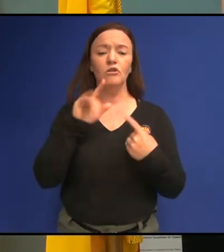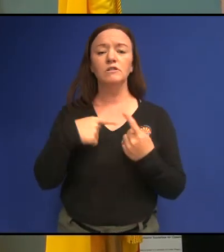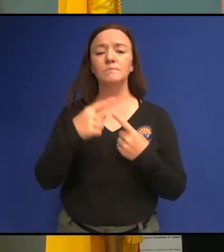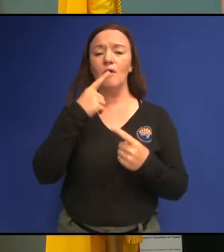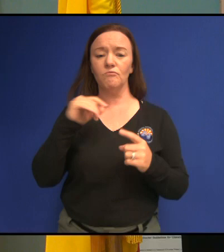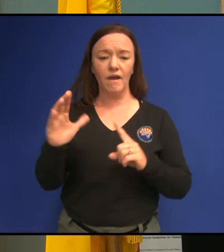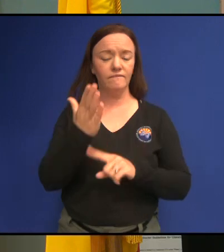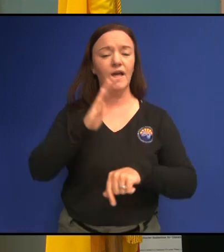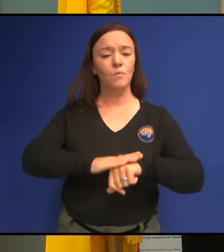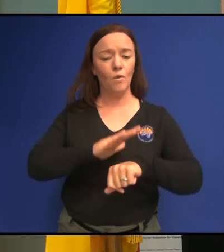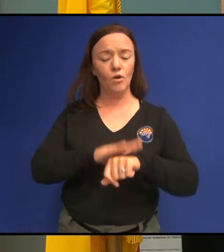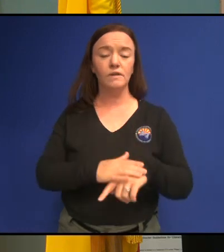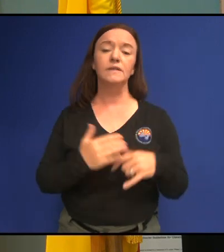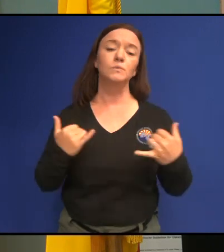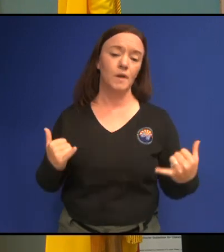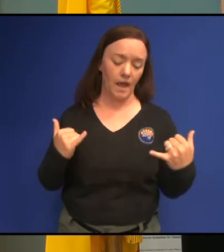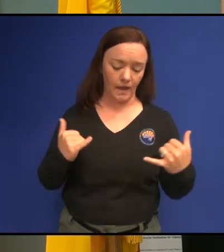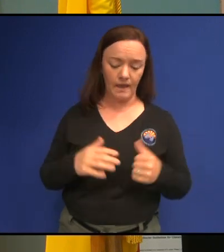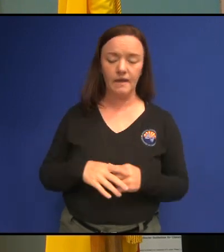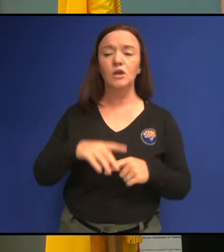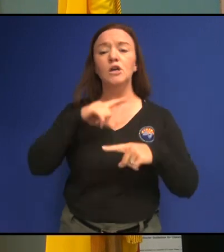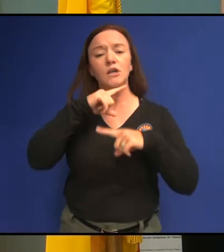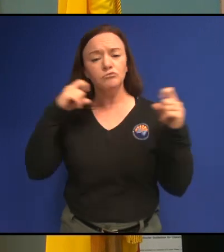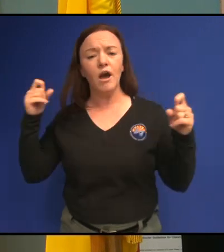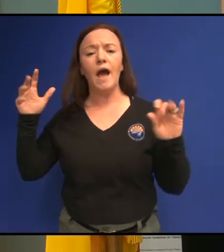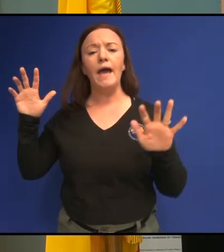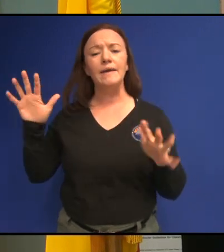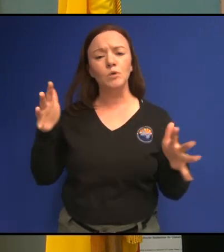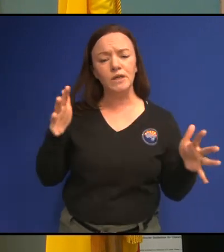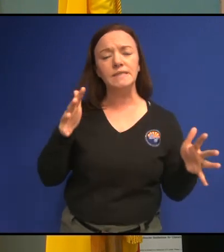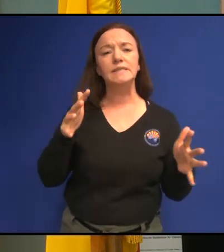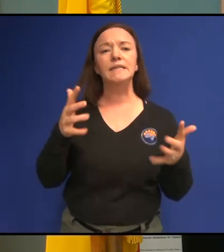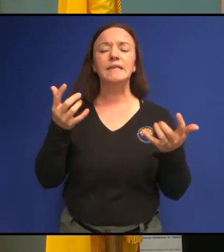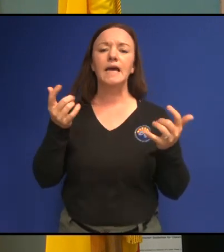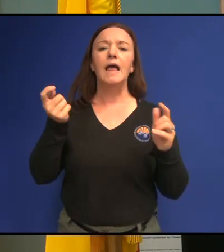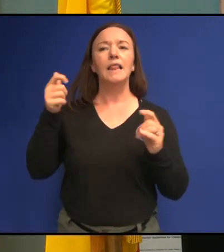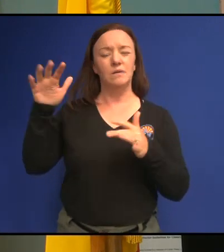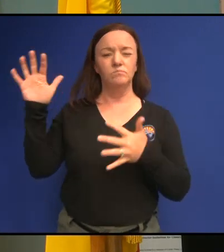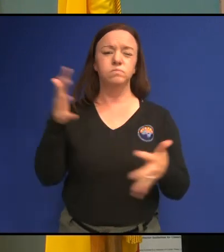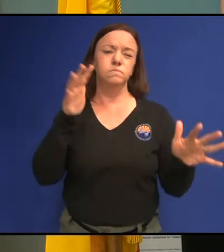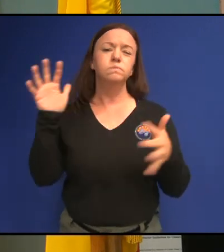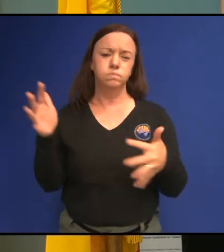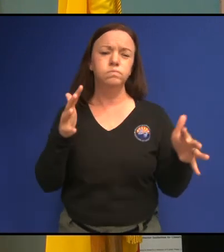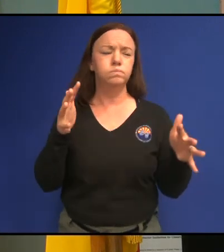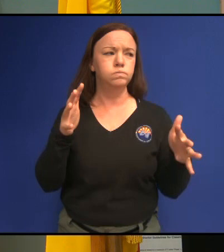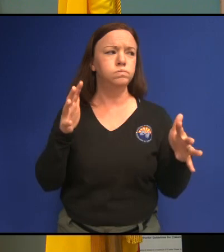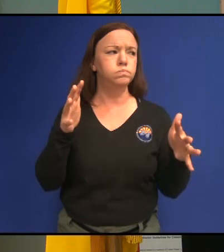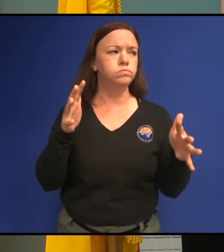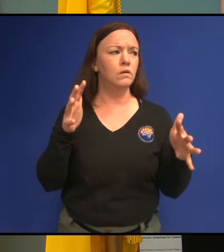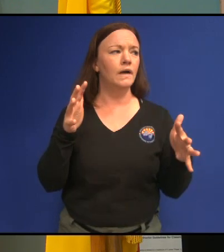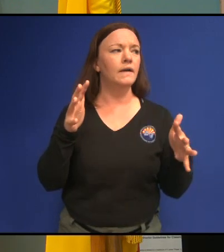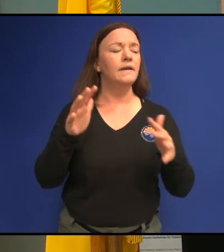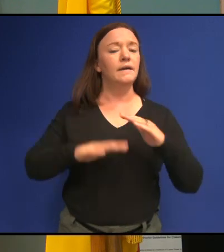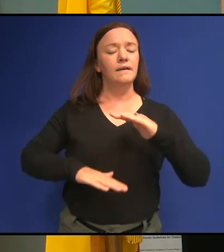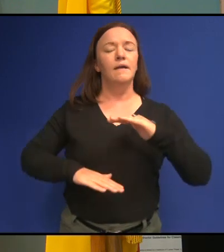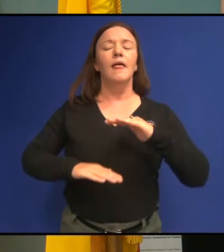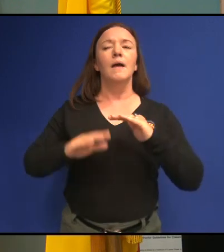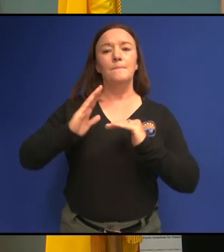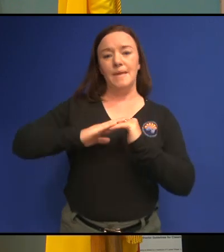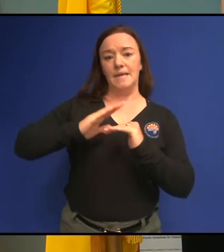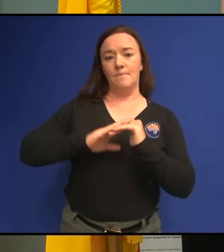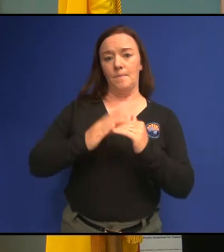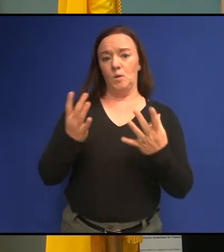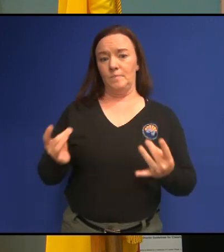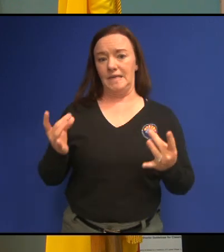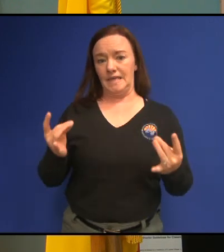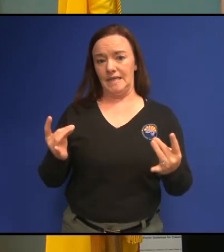warning today, dry and breezy, but still a little bit windy. We got max or min